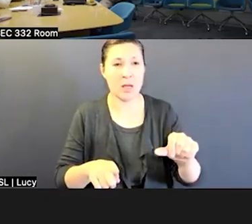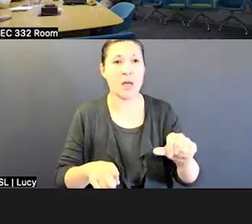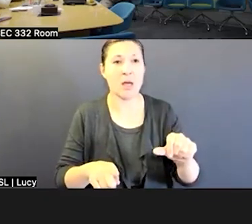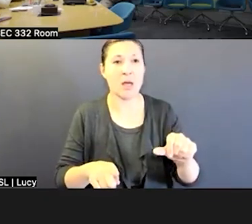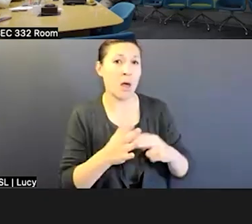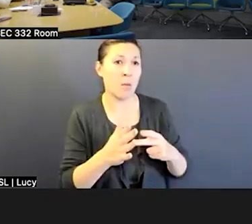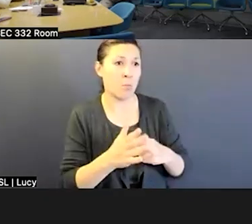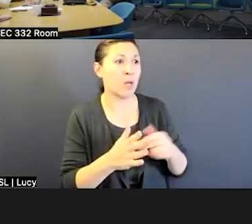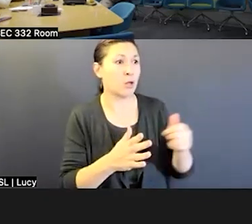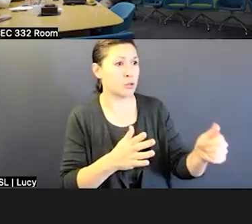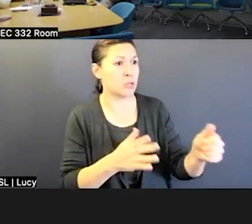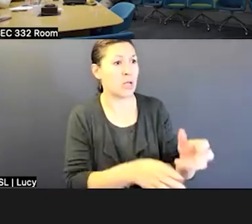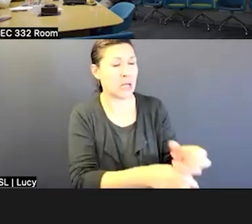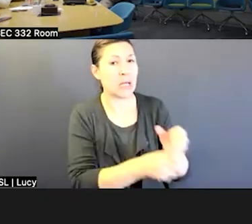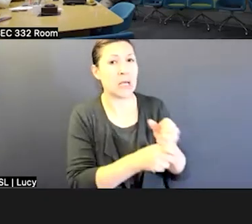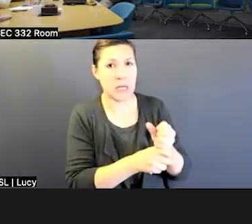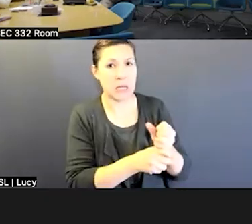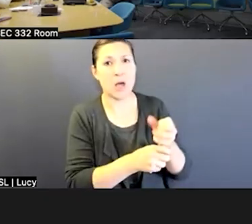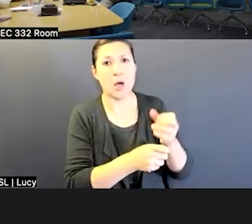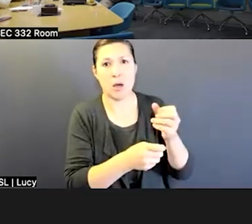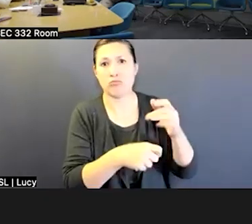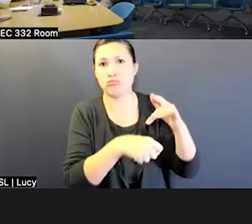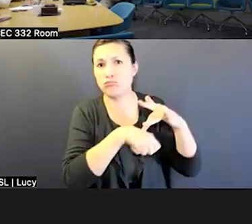it. And,